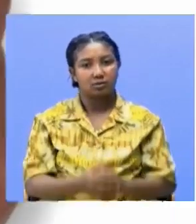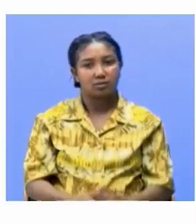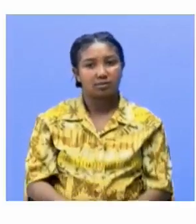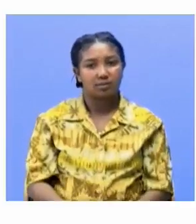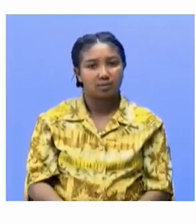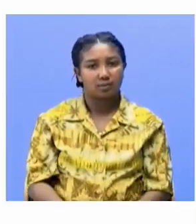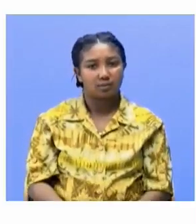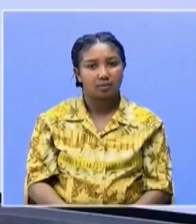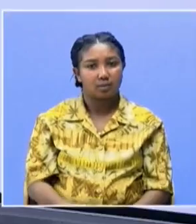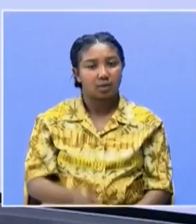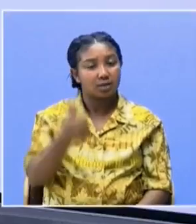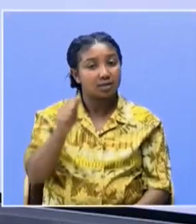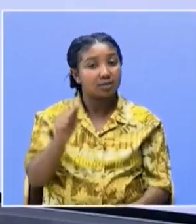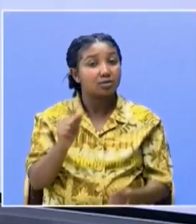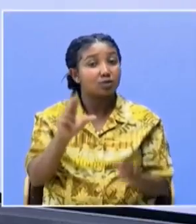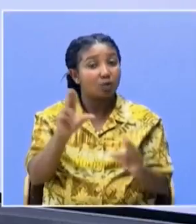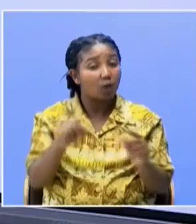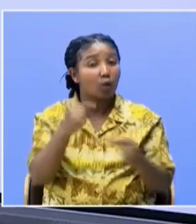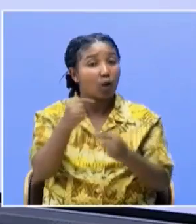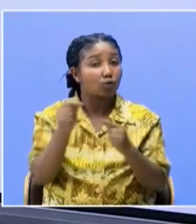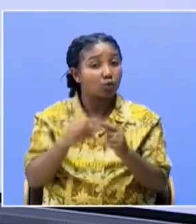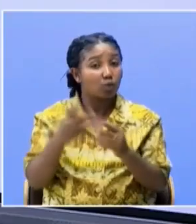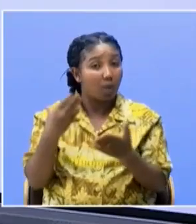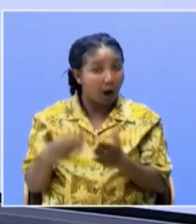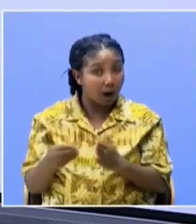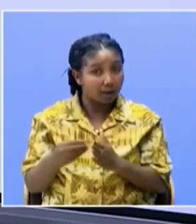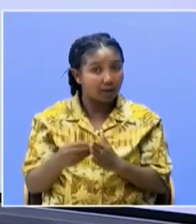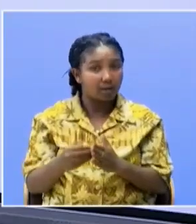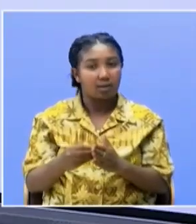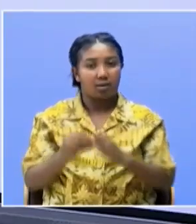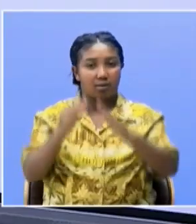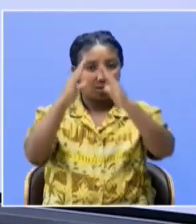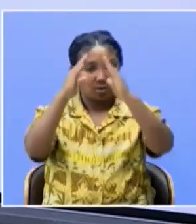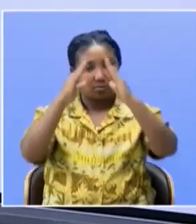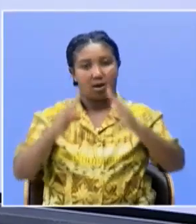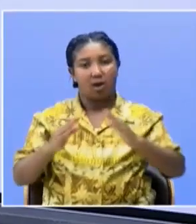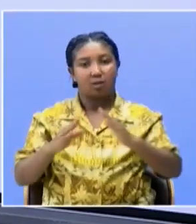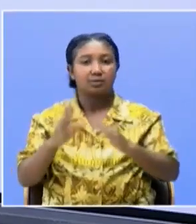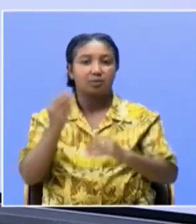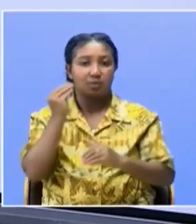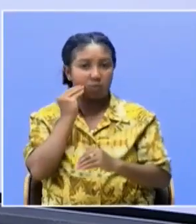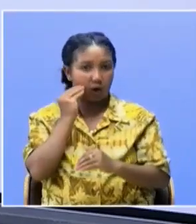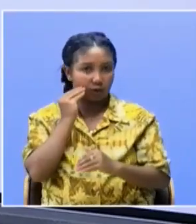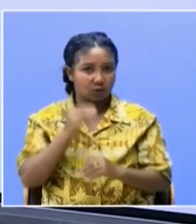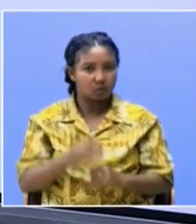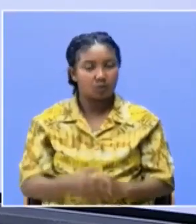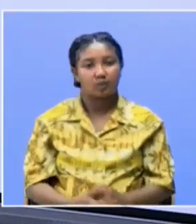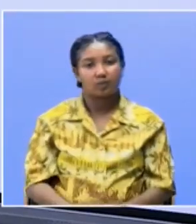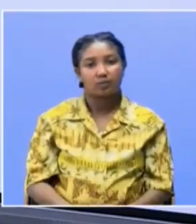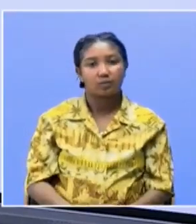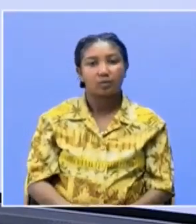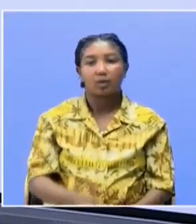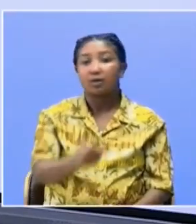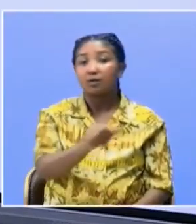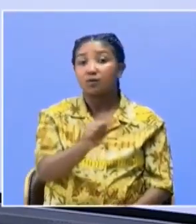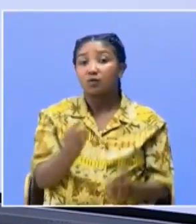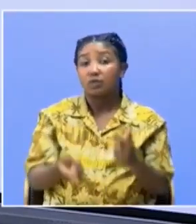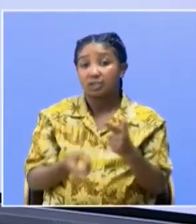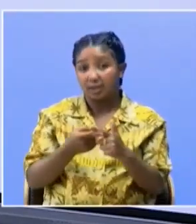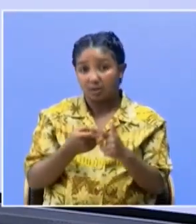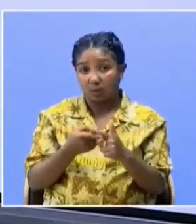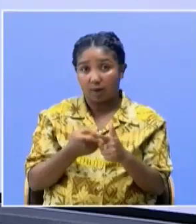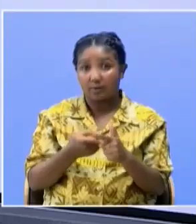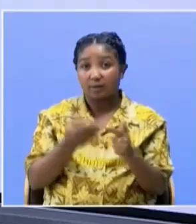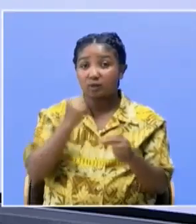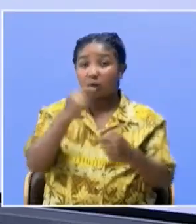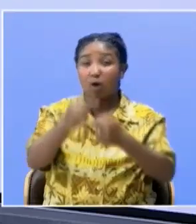Yes? He is not going to buy a house, or he isn't going to buy a house. And for the second one,